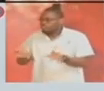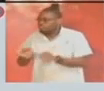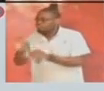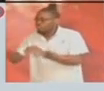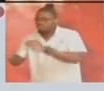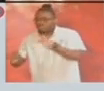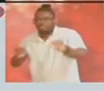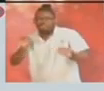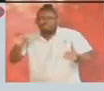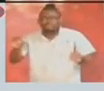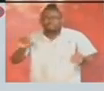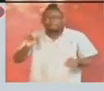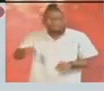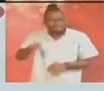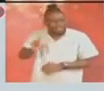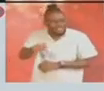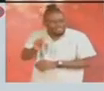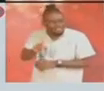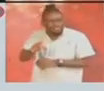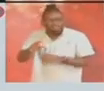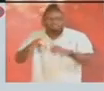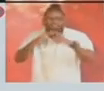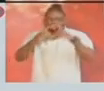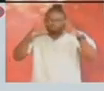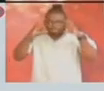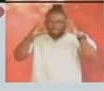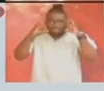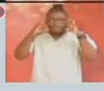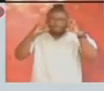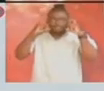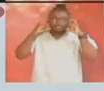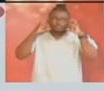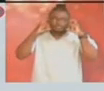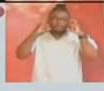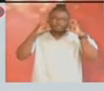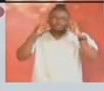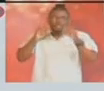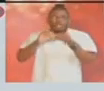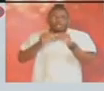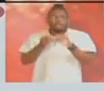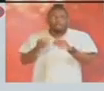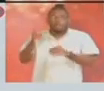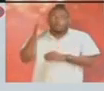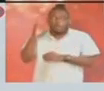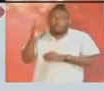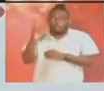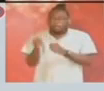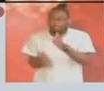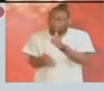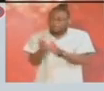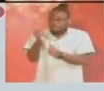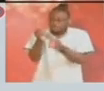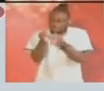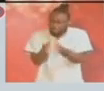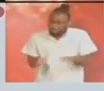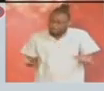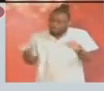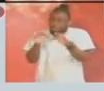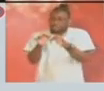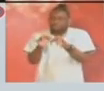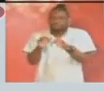is really the #1 public health measure. So situations where masks cannot be